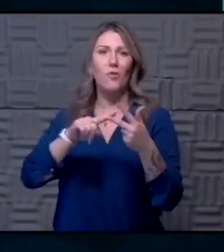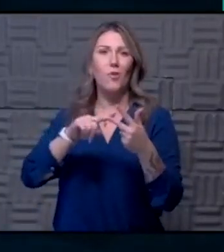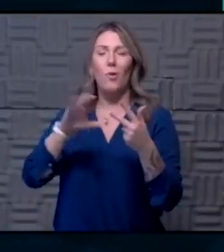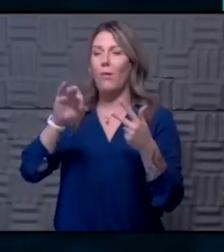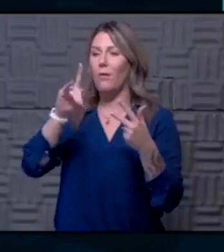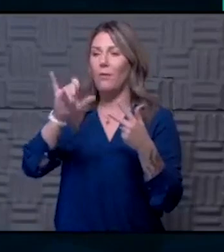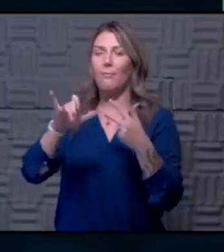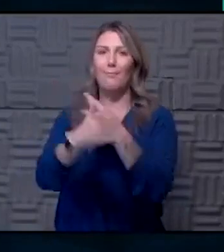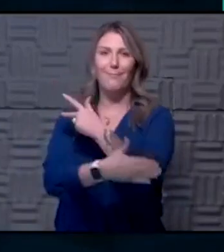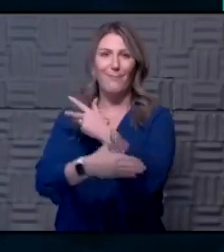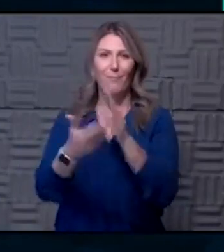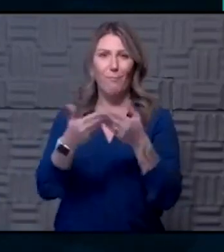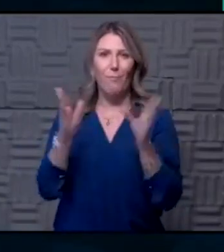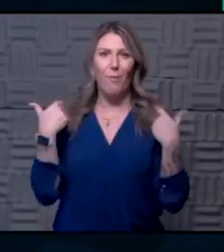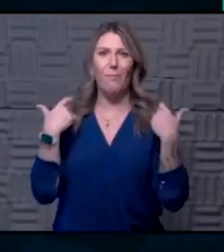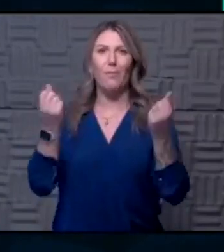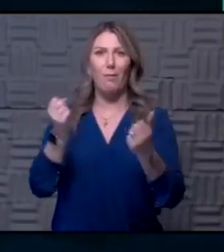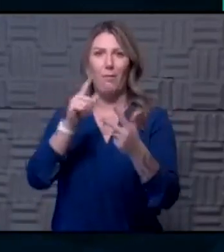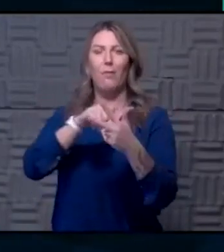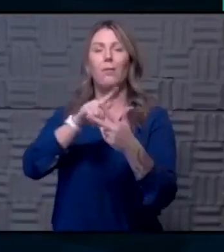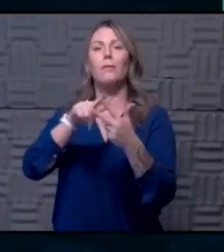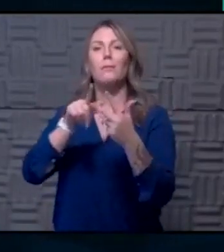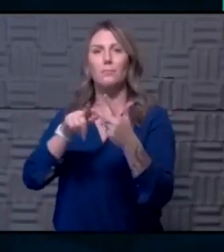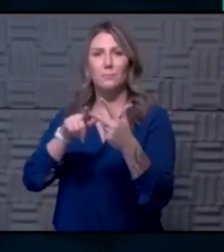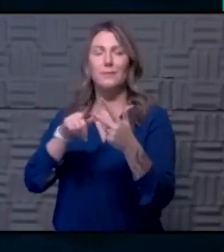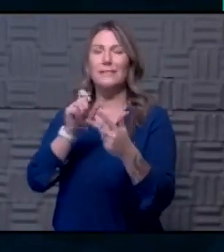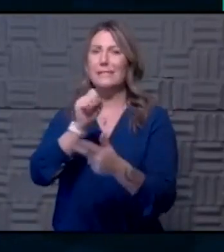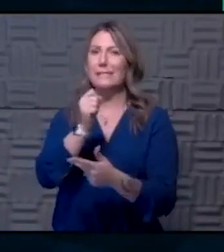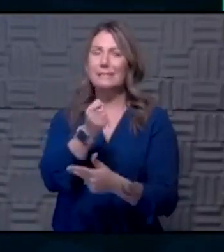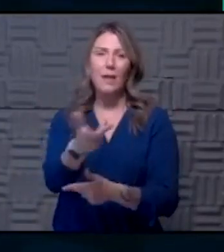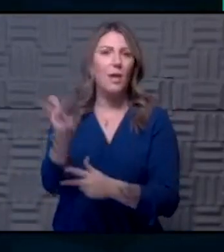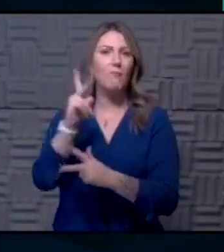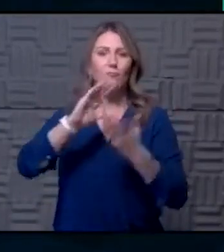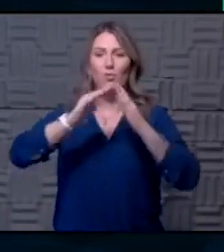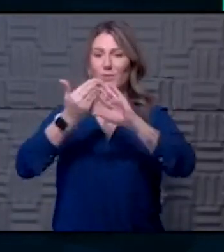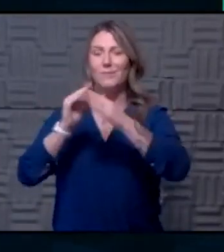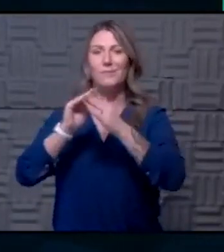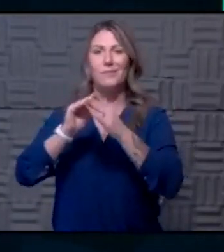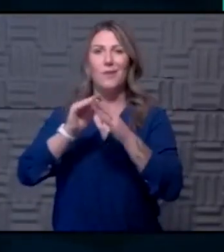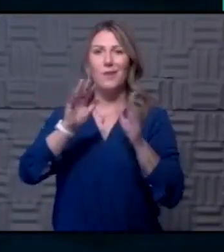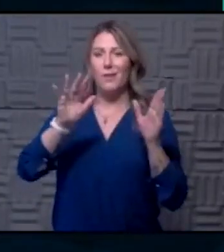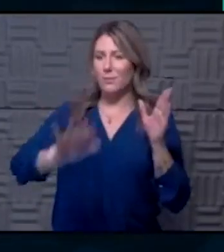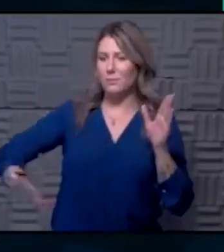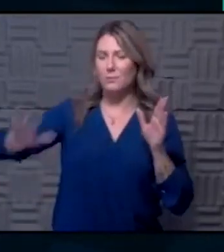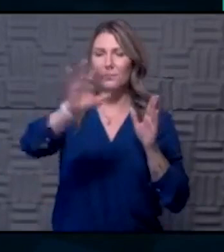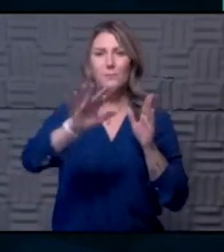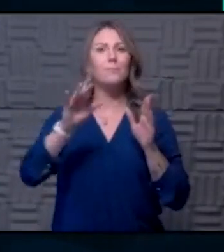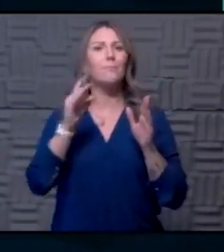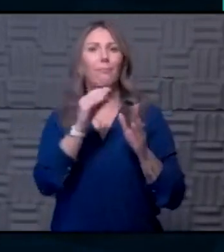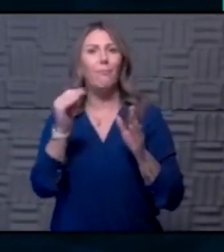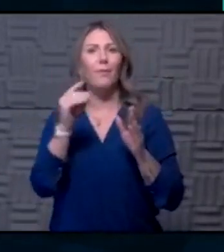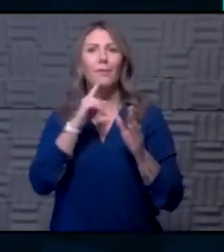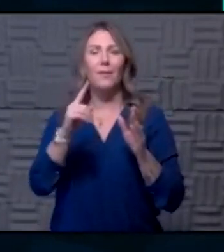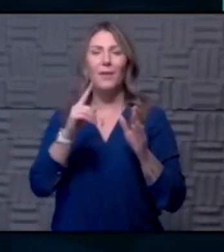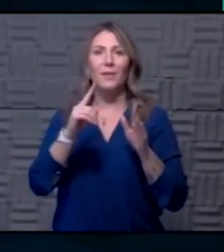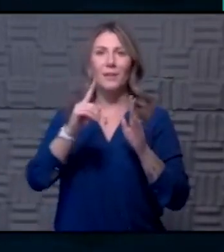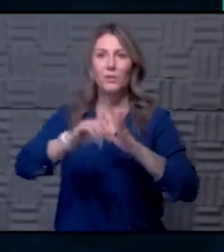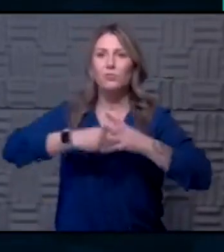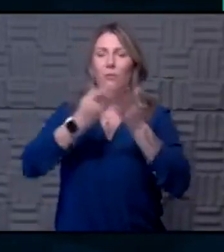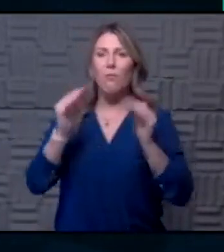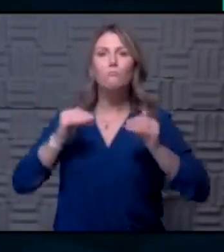as the city, several cities around us, and started a high throughput